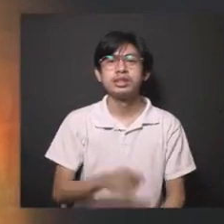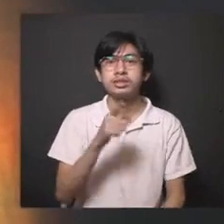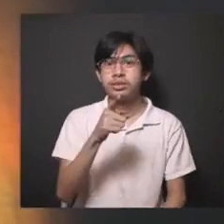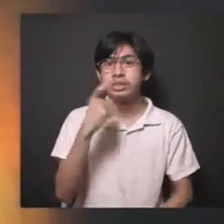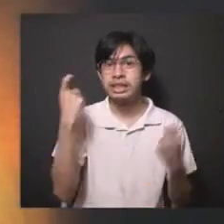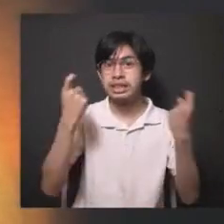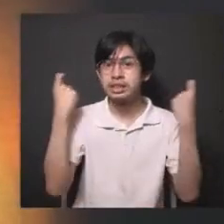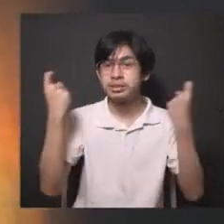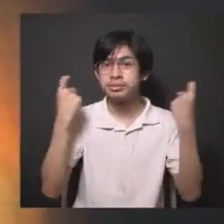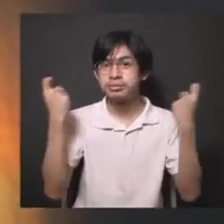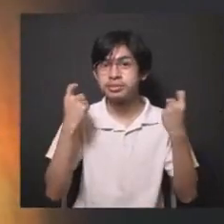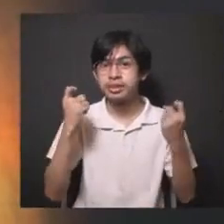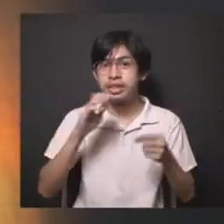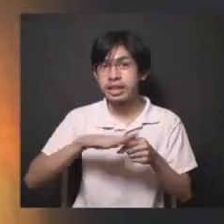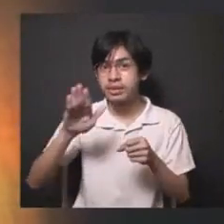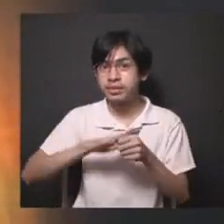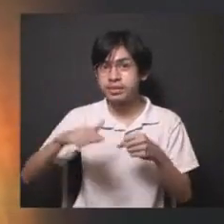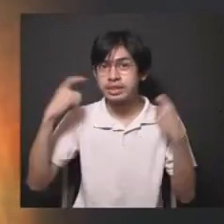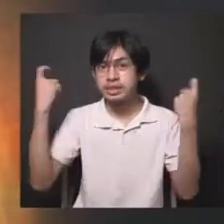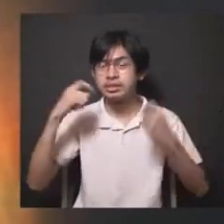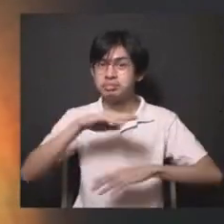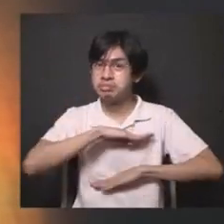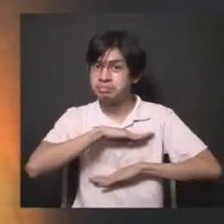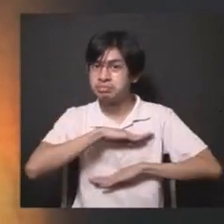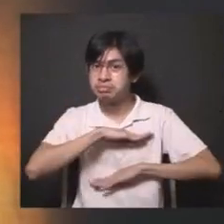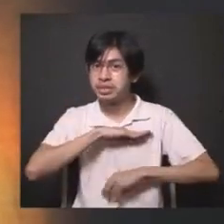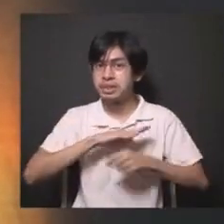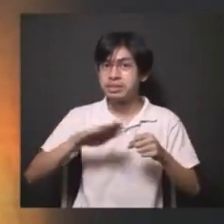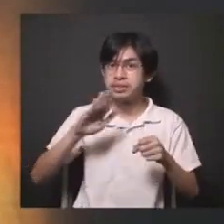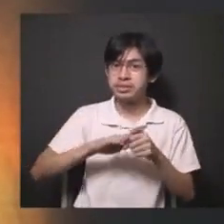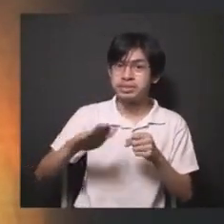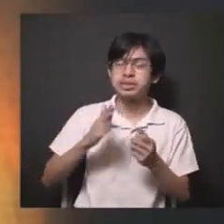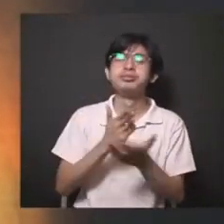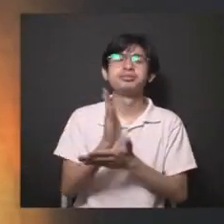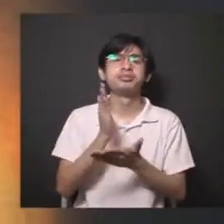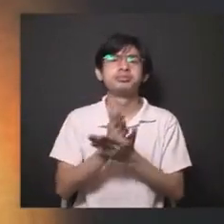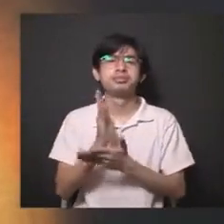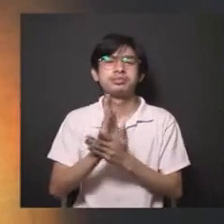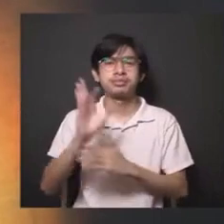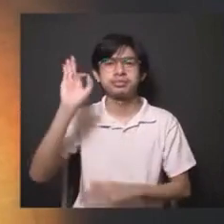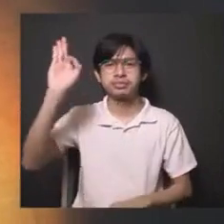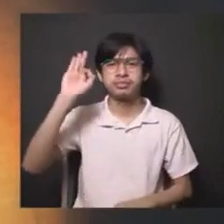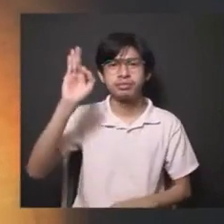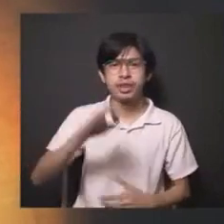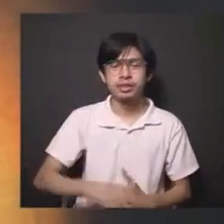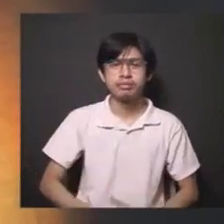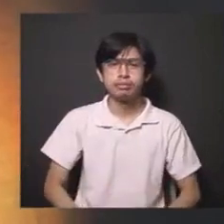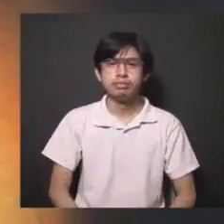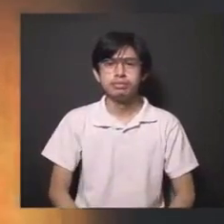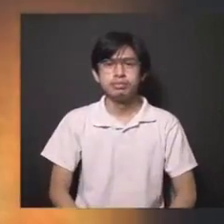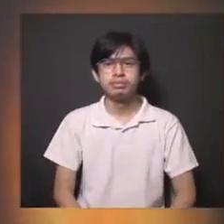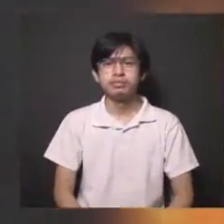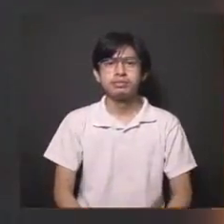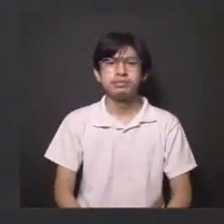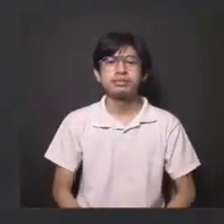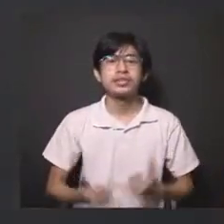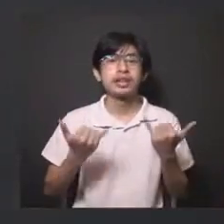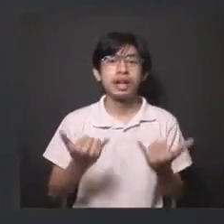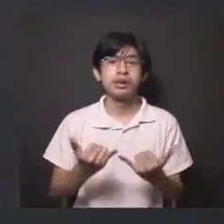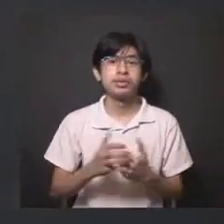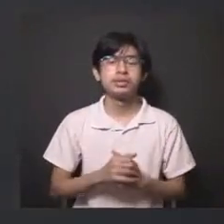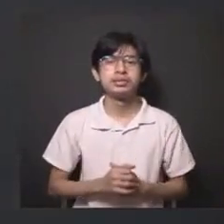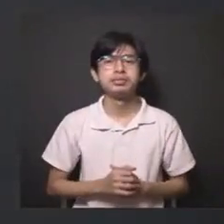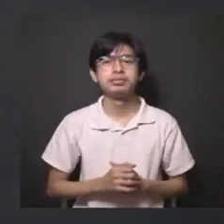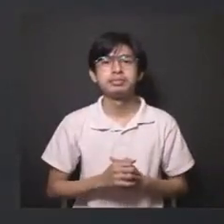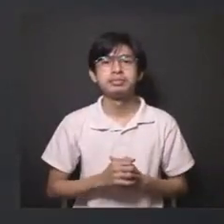that's okay. That's okay. That's okay. Because I'm going to preach that at the end. So now we're seeing that this is going to be a